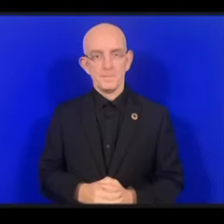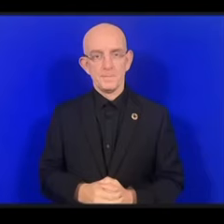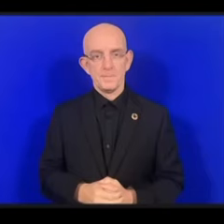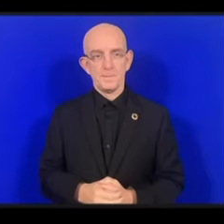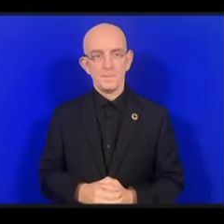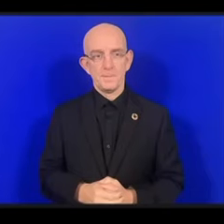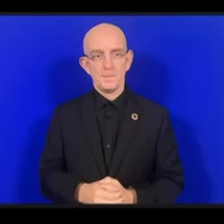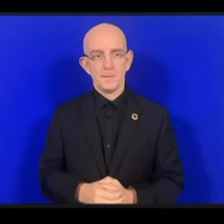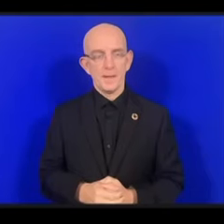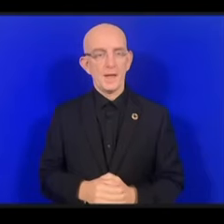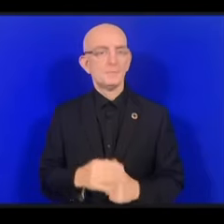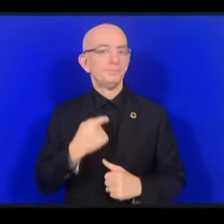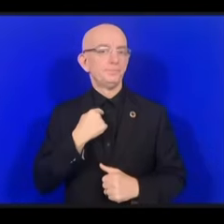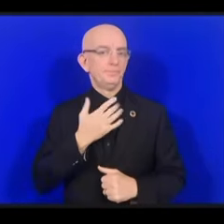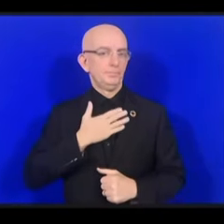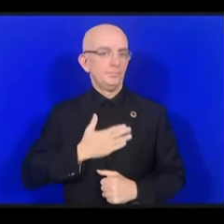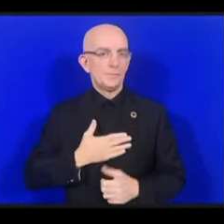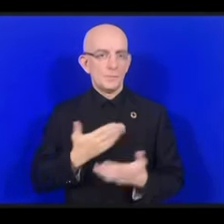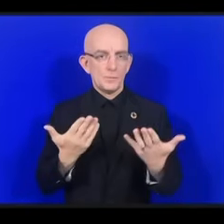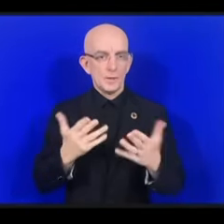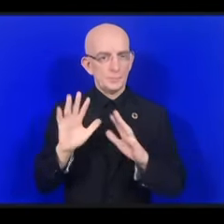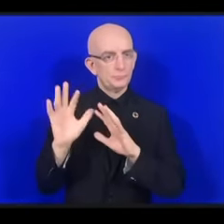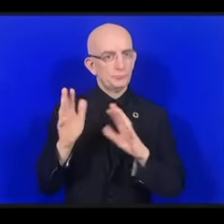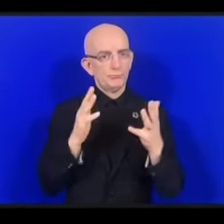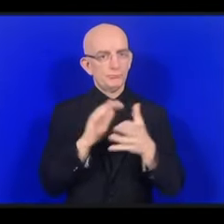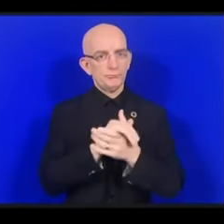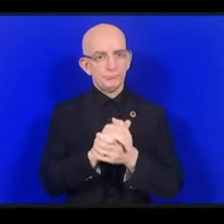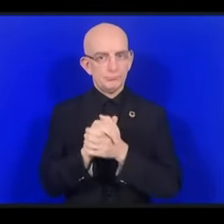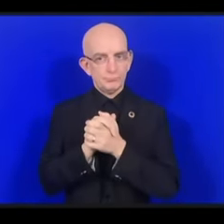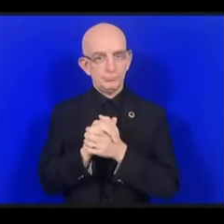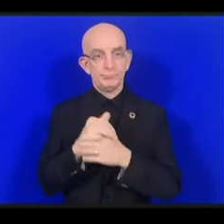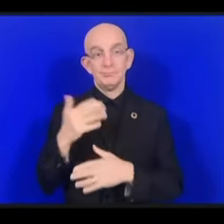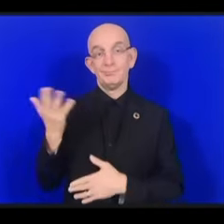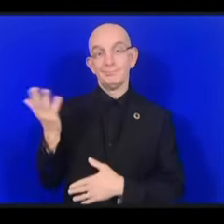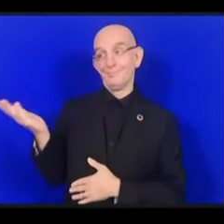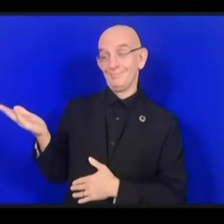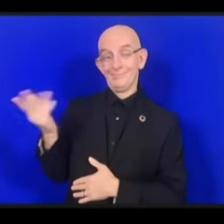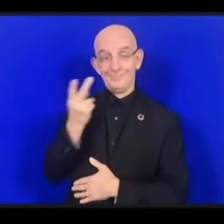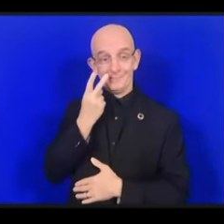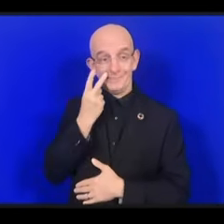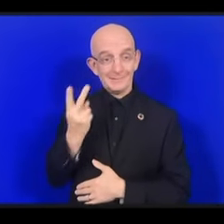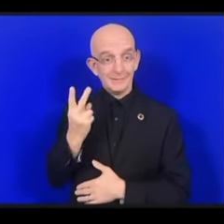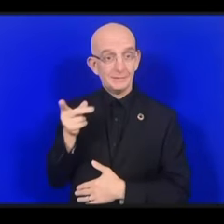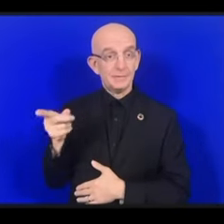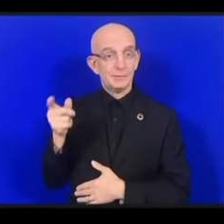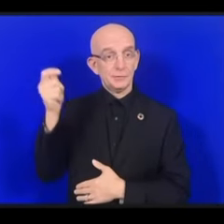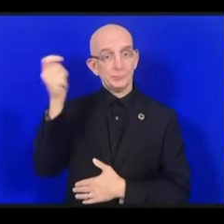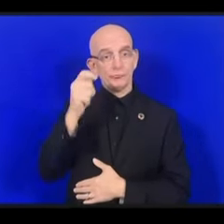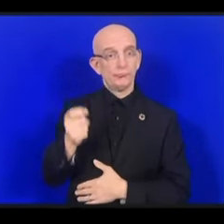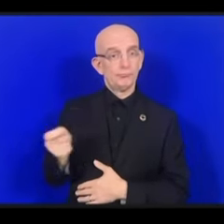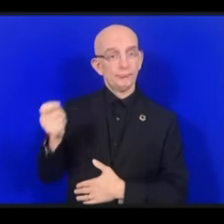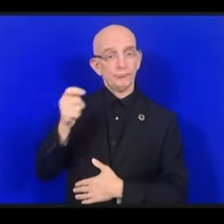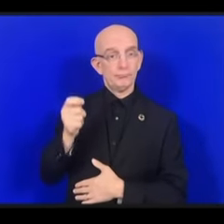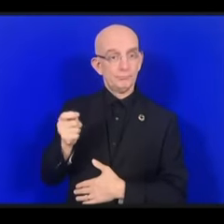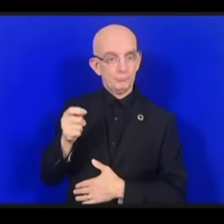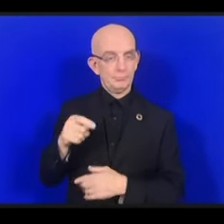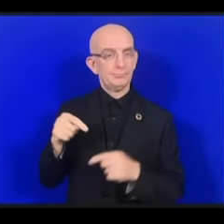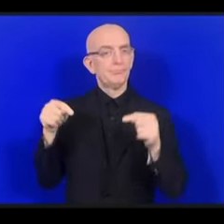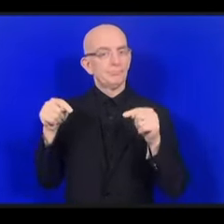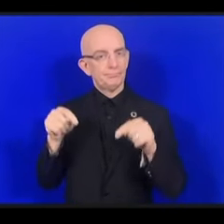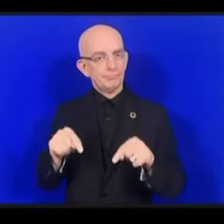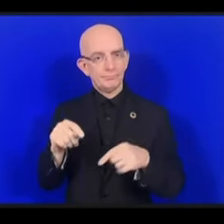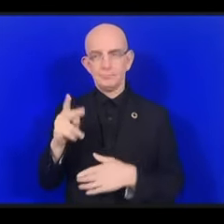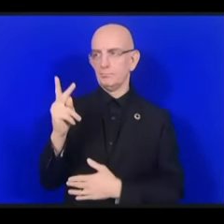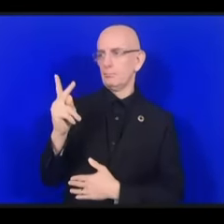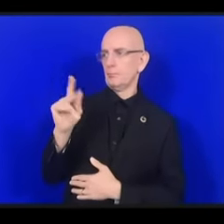I have just written the character for Kizuna, which means bonds. The Japanese kanji character